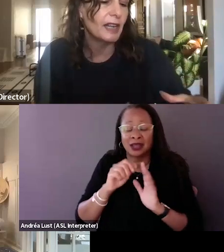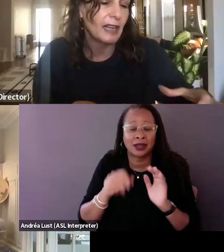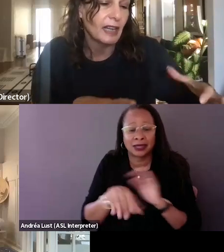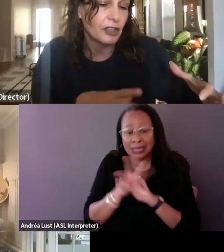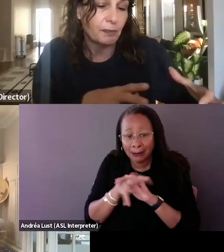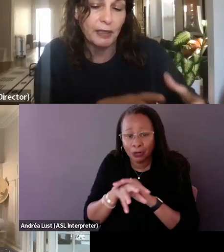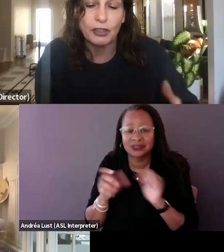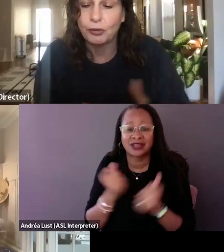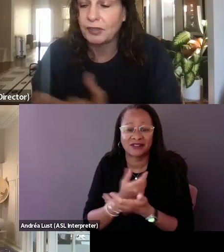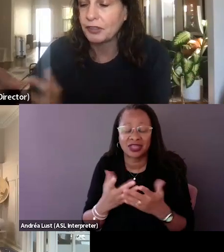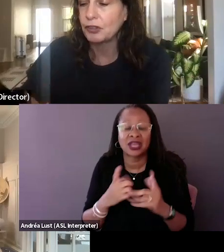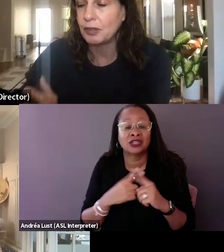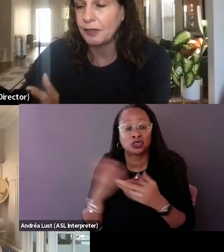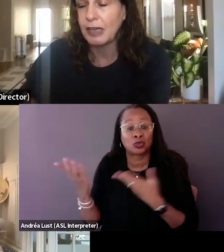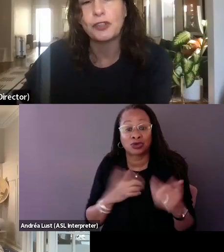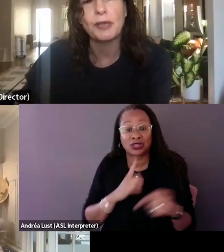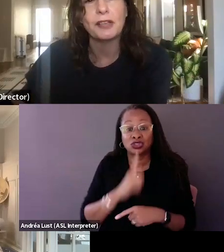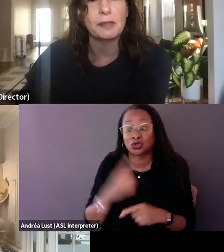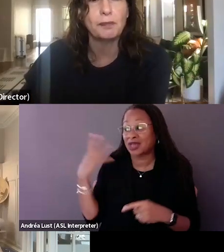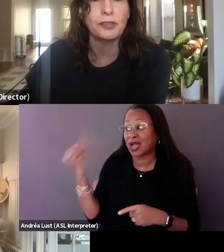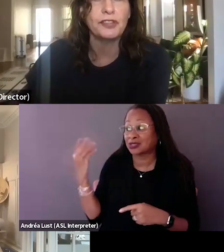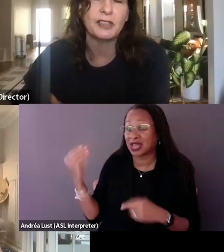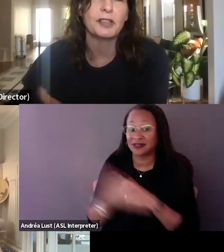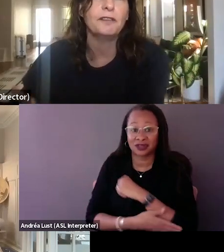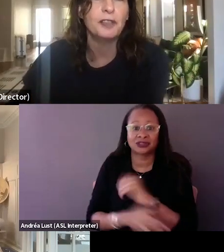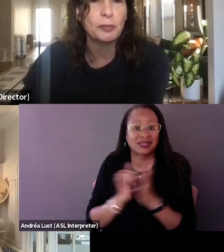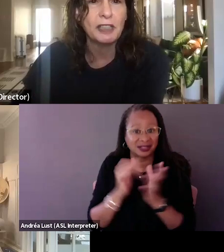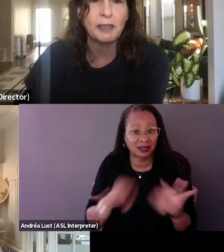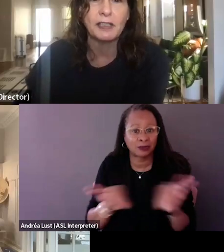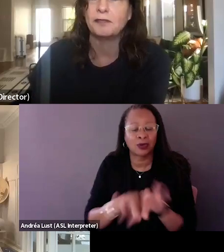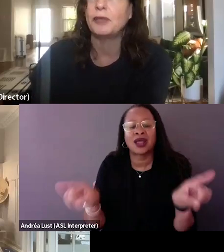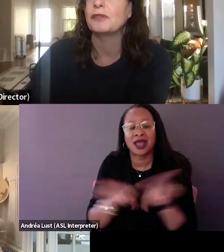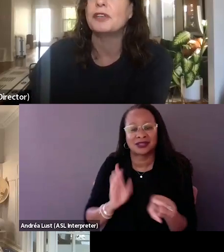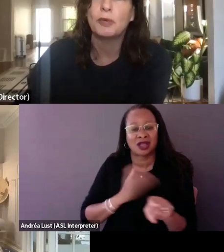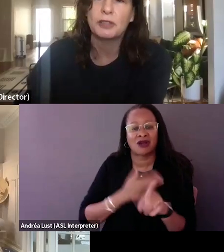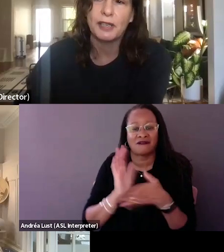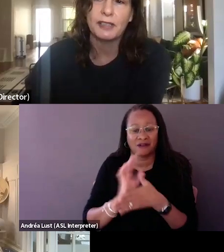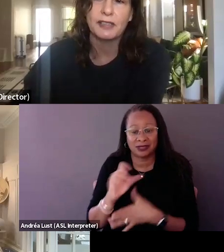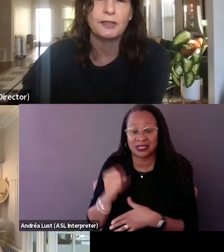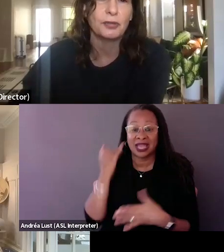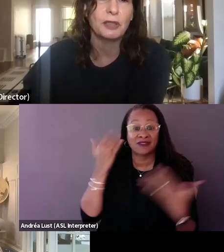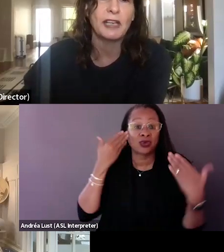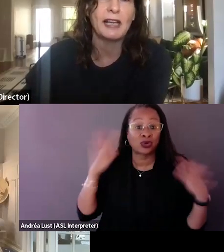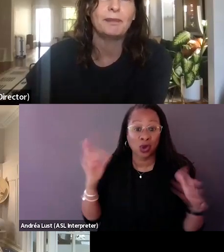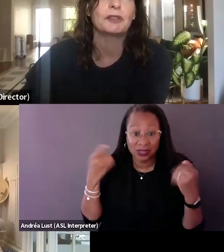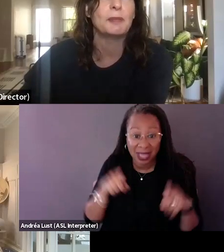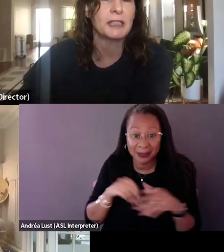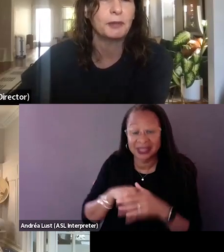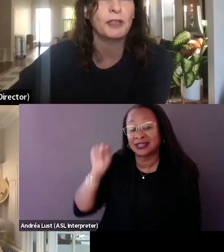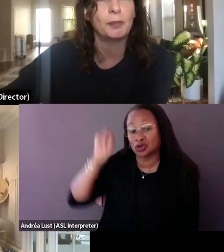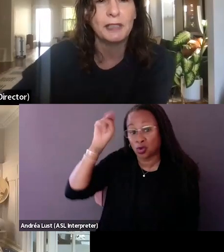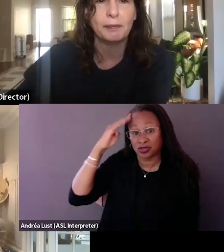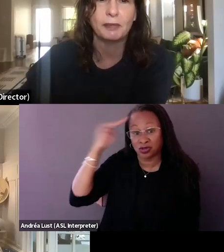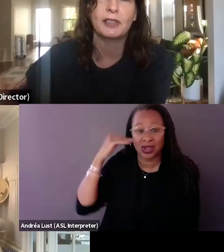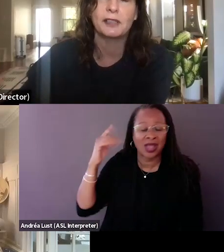cameras, to bring the truth of their country out is important, just as our film is, because if we don't know what's going on inside North Korea, we can't be